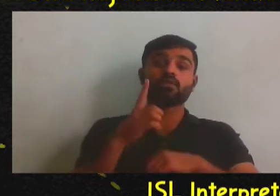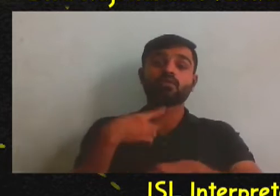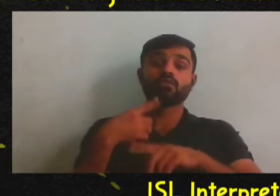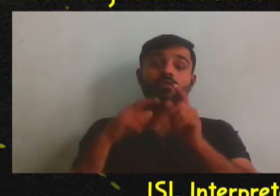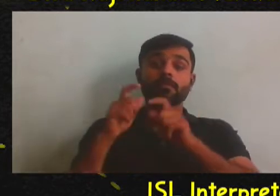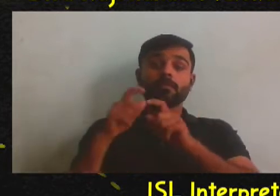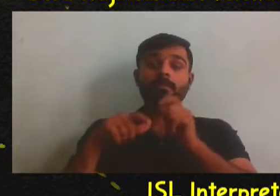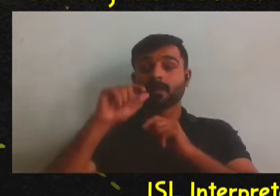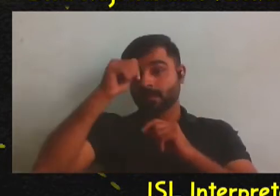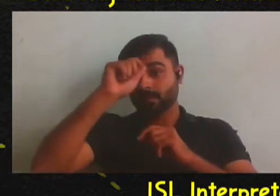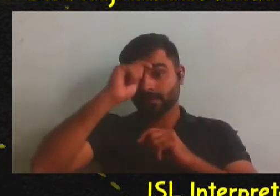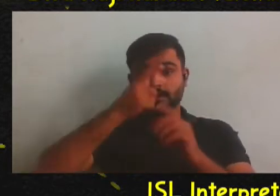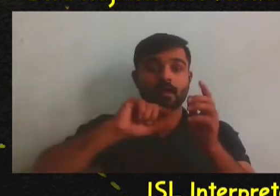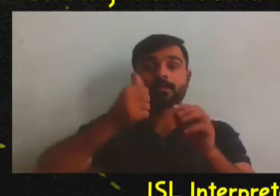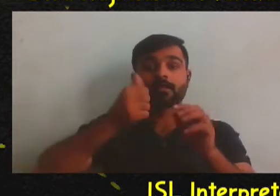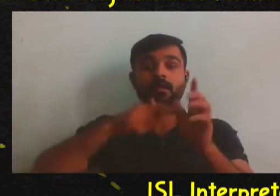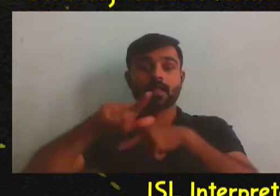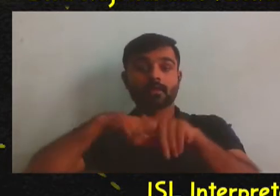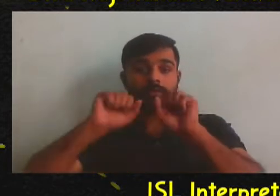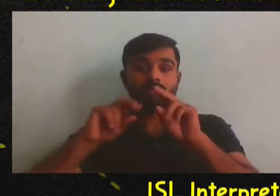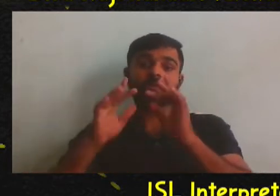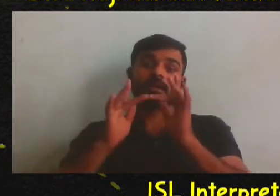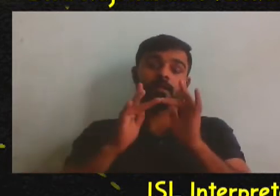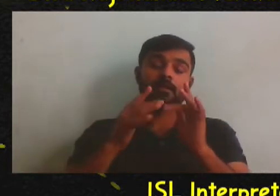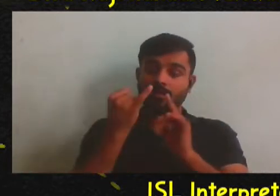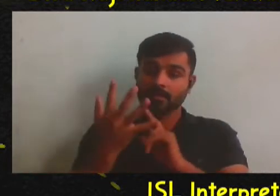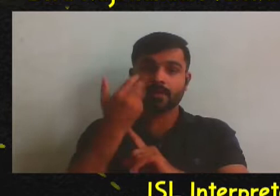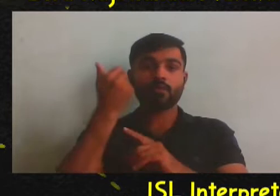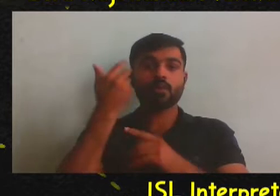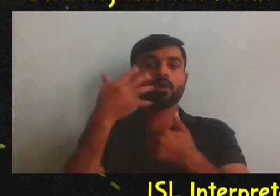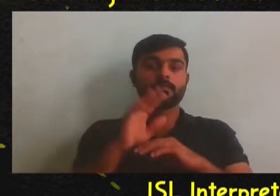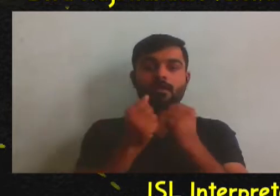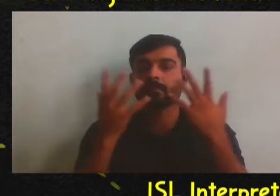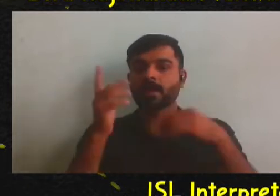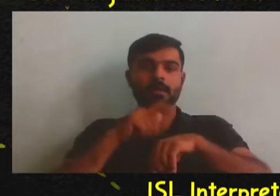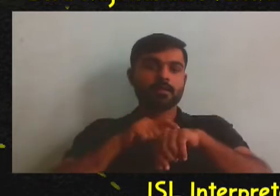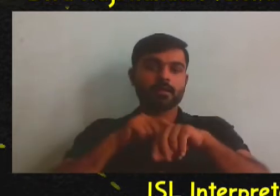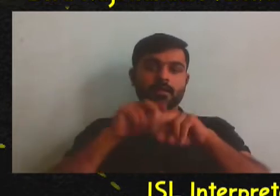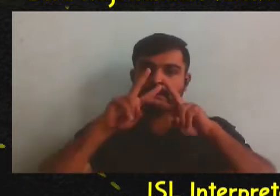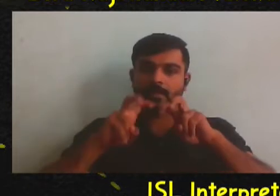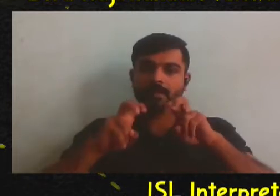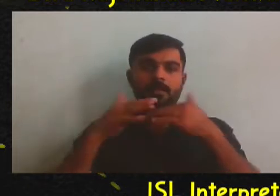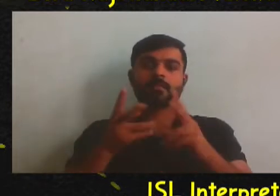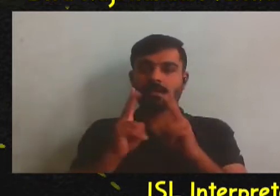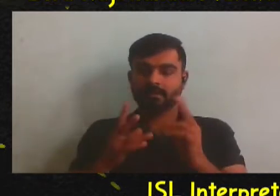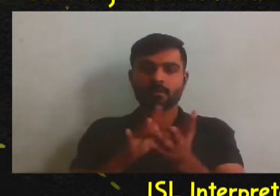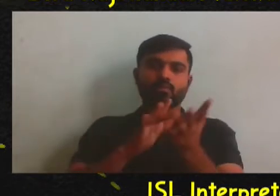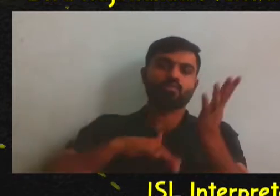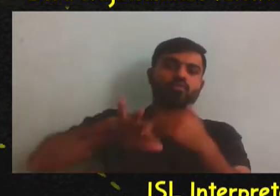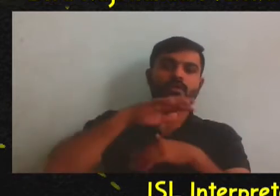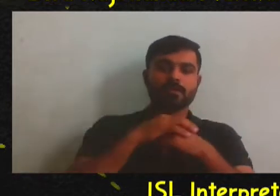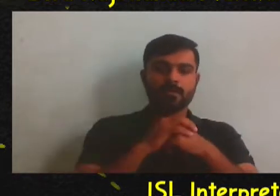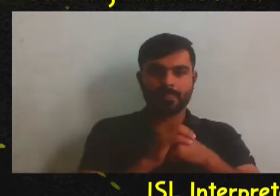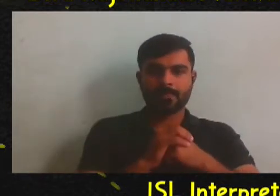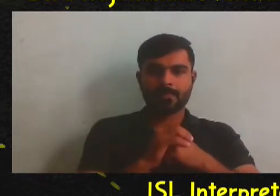Hindi or other languages are not on the internet. We've just found that a lot of times these searches are in different variations of like